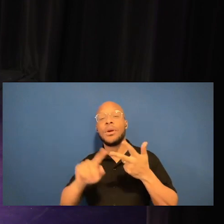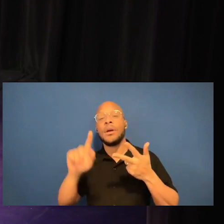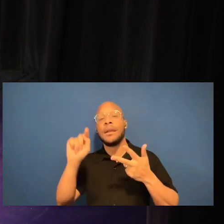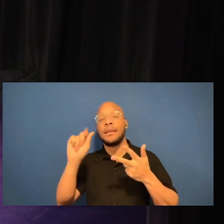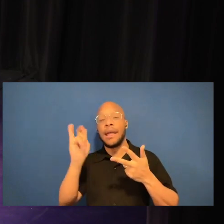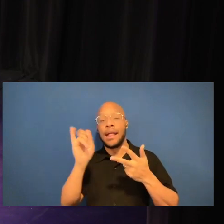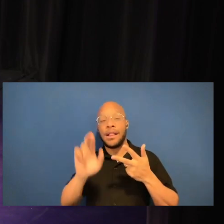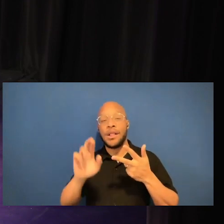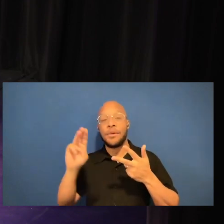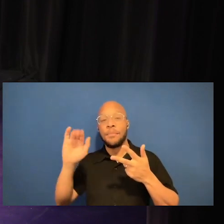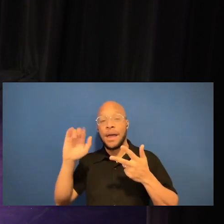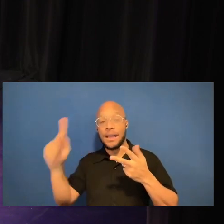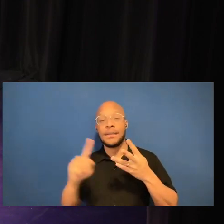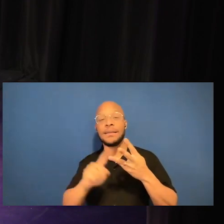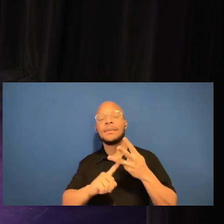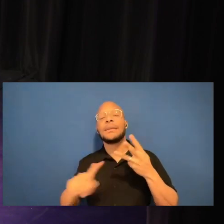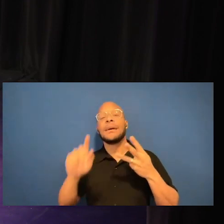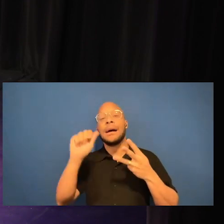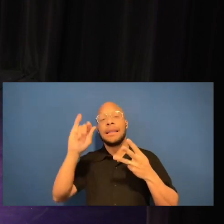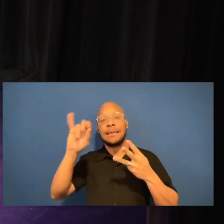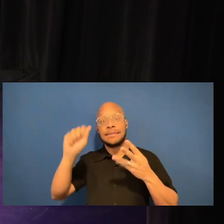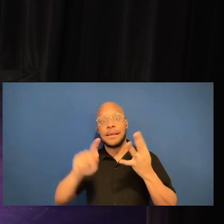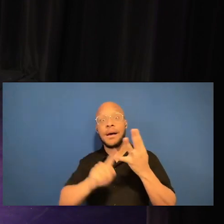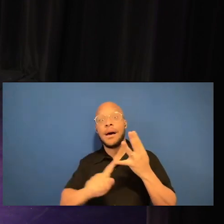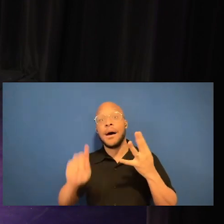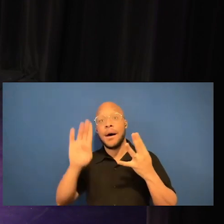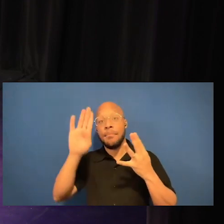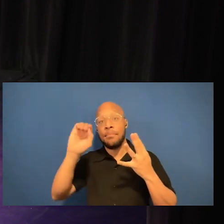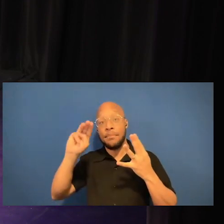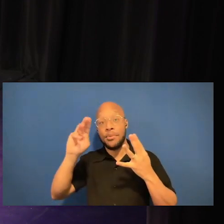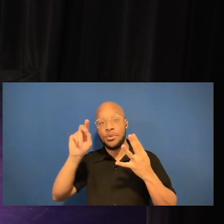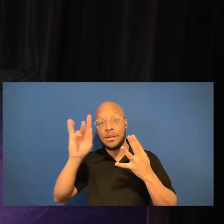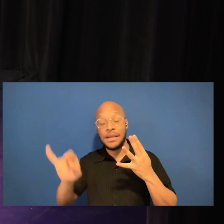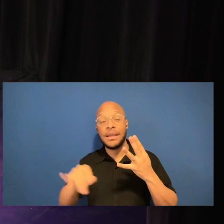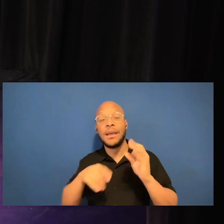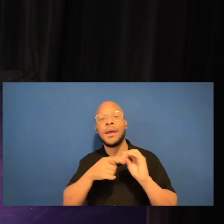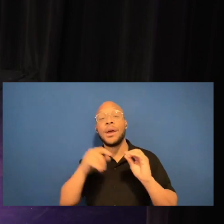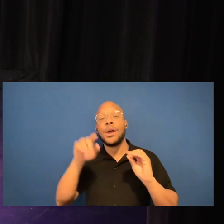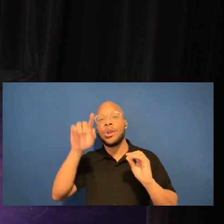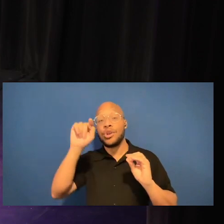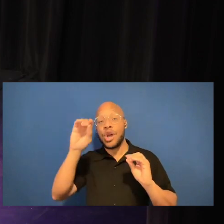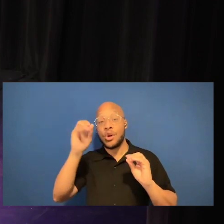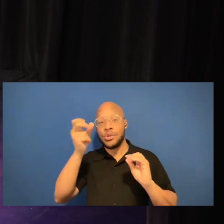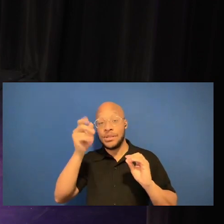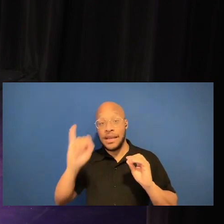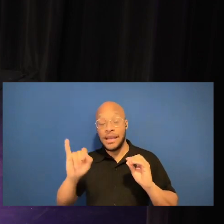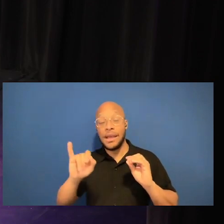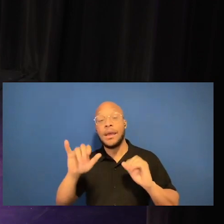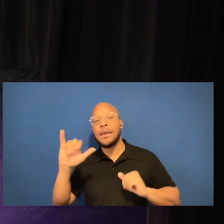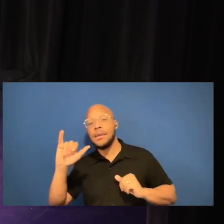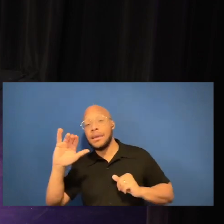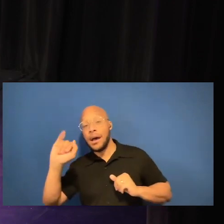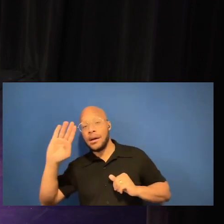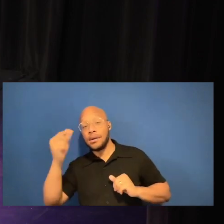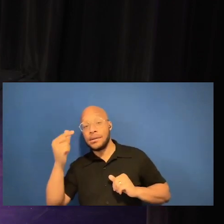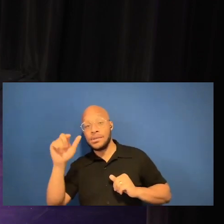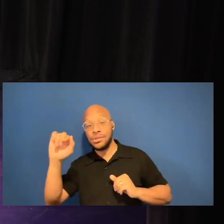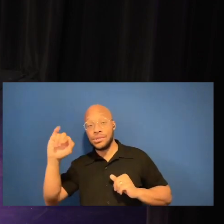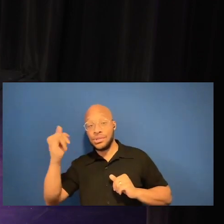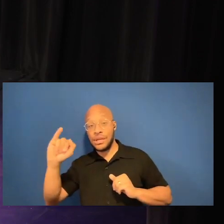Bamuti, Toshi, Young Jean Lee, and more. We have never needed your voice more.